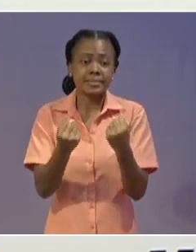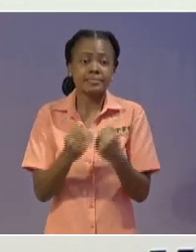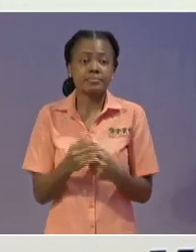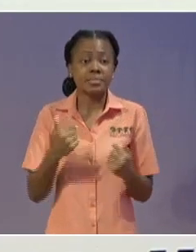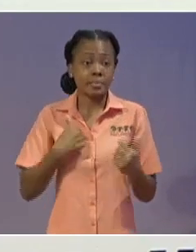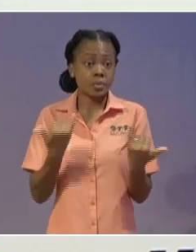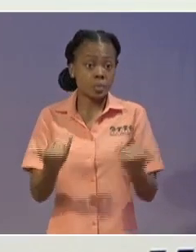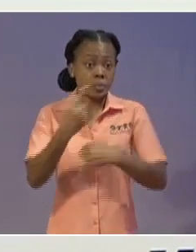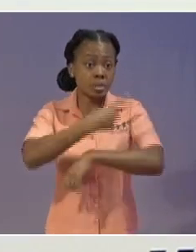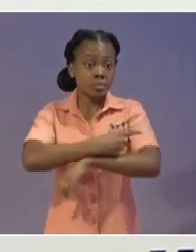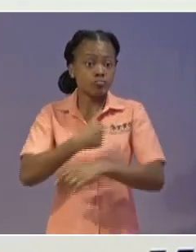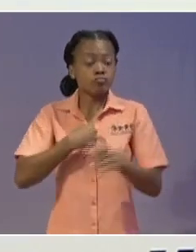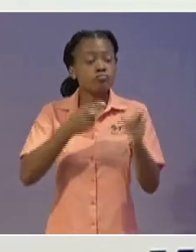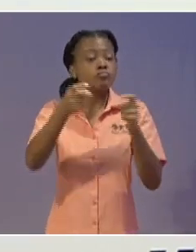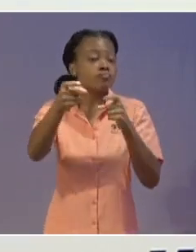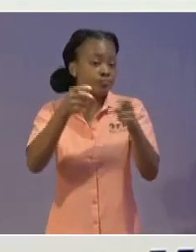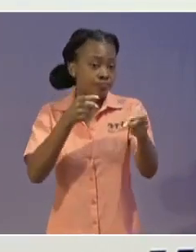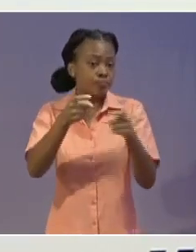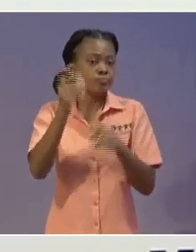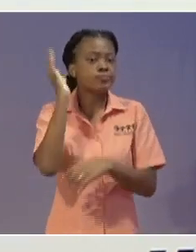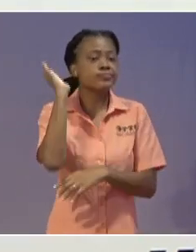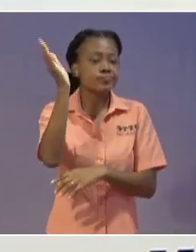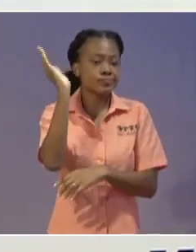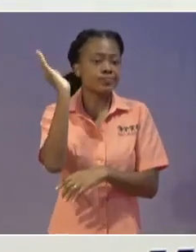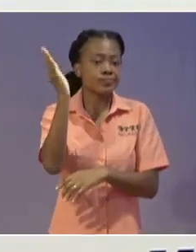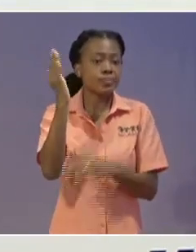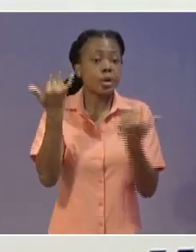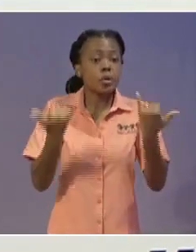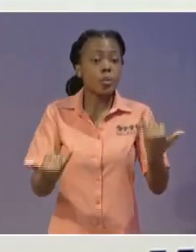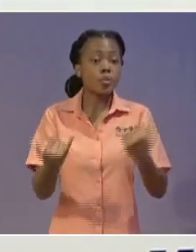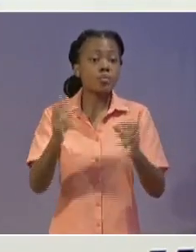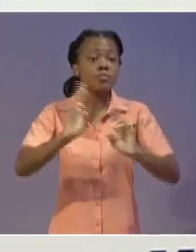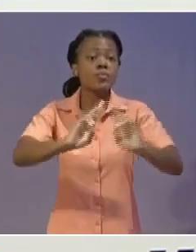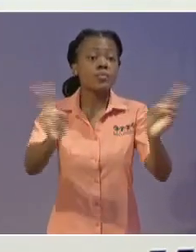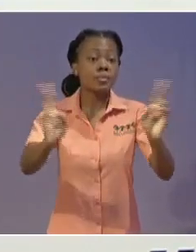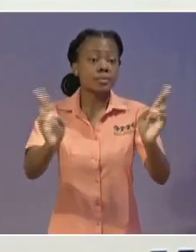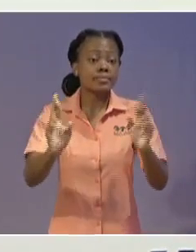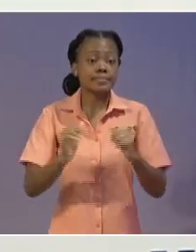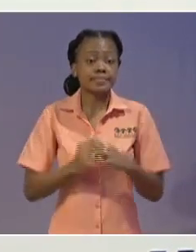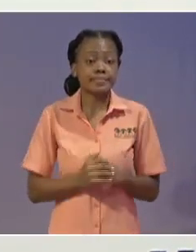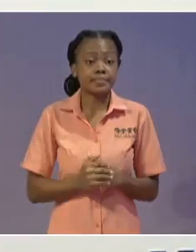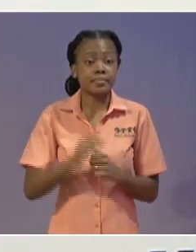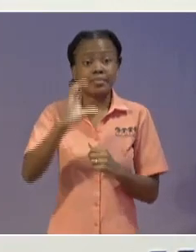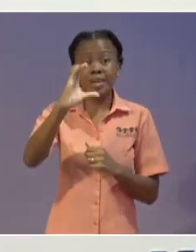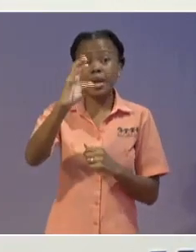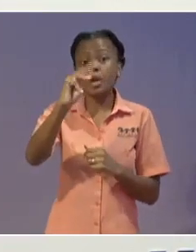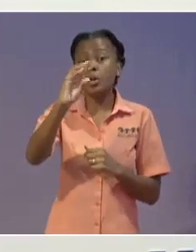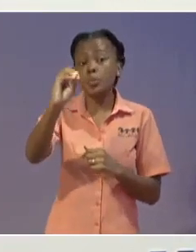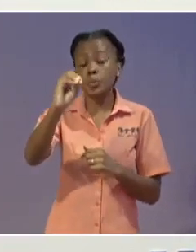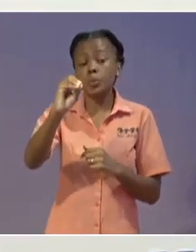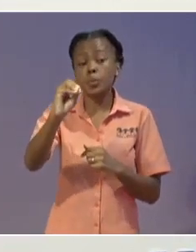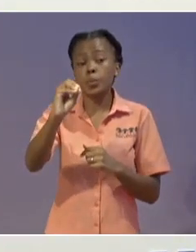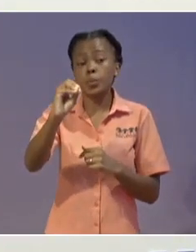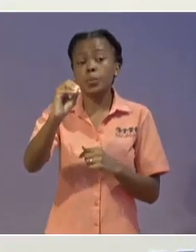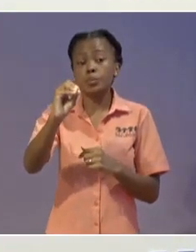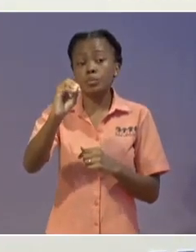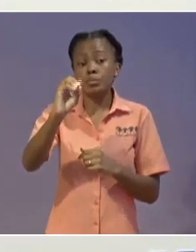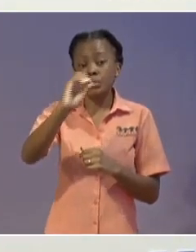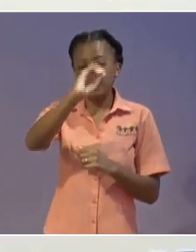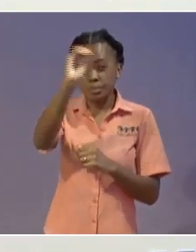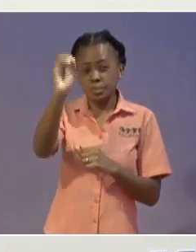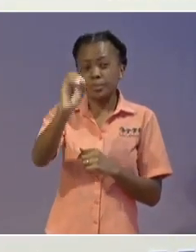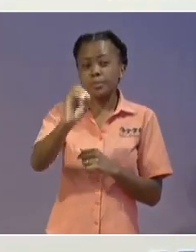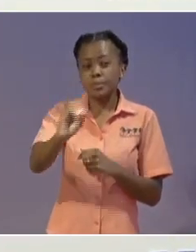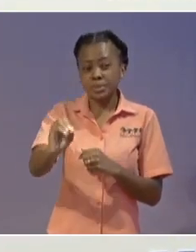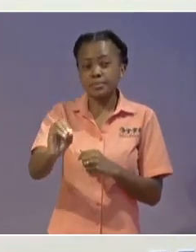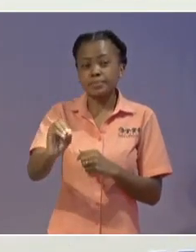conference. We begin with Dr. Parasram, who will provide the latest clinical statistics for the parallel healthcare system